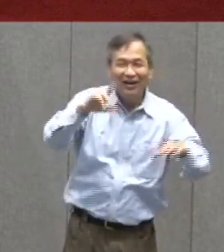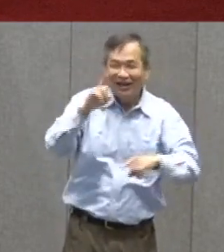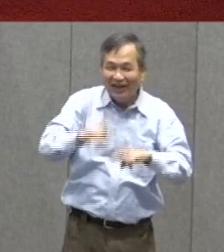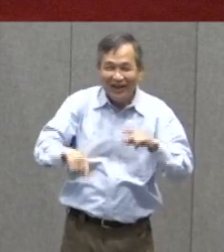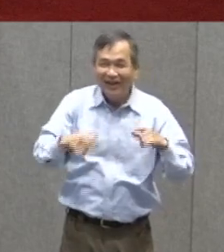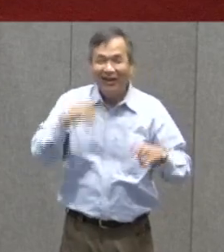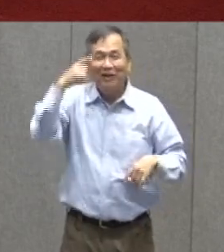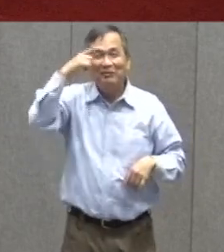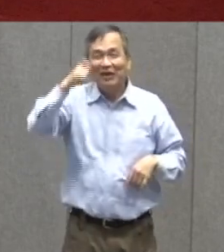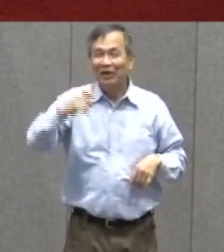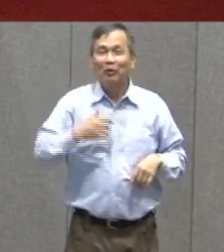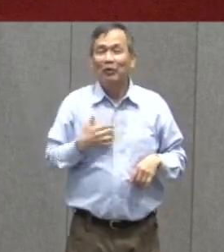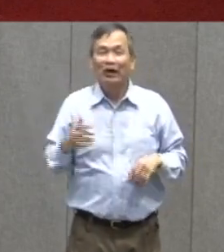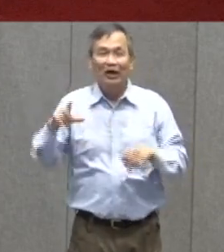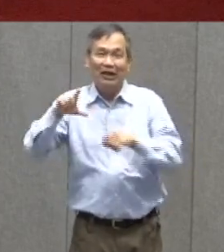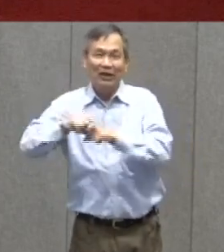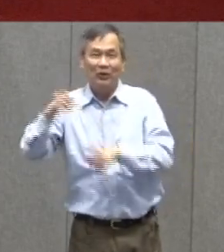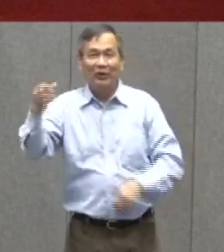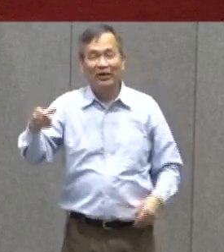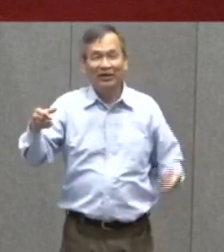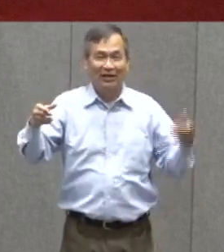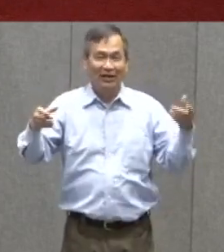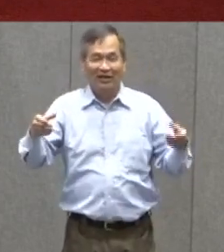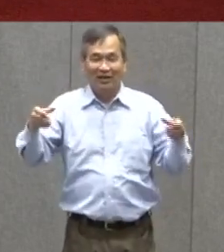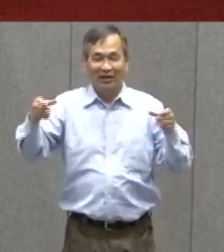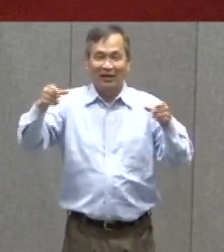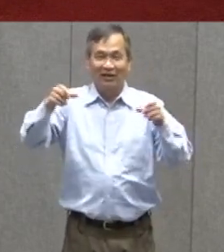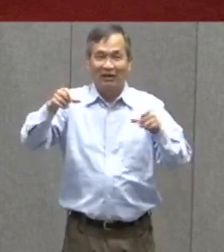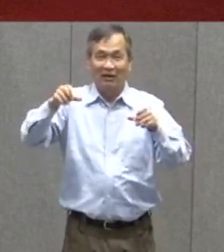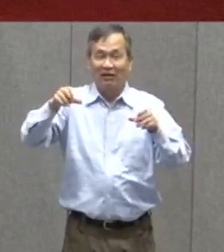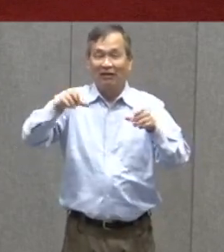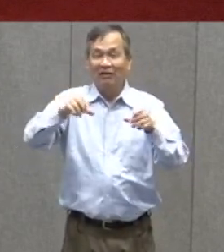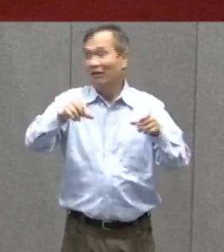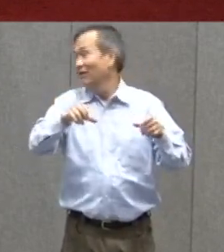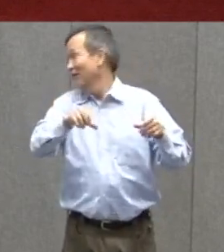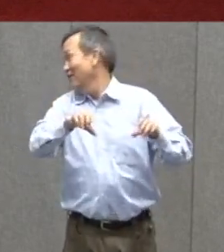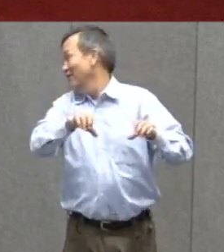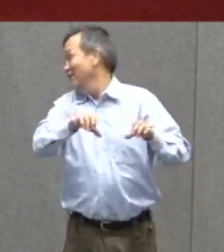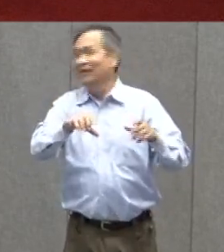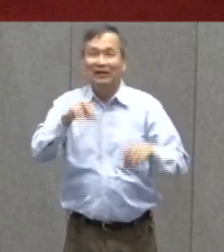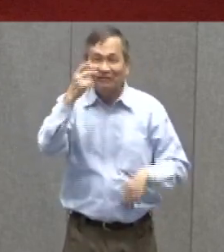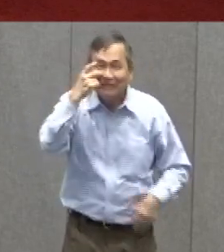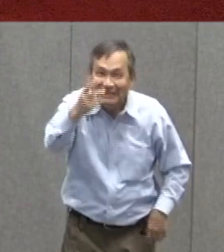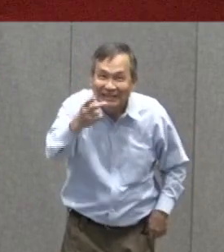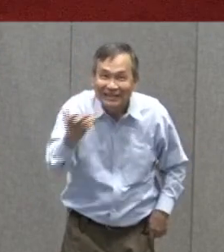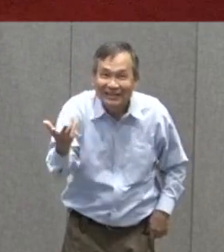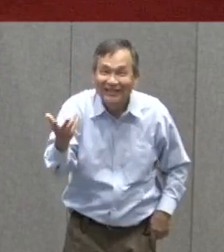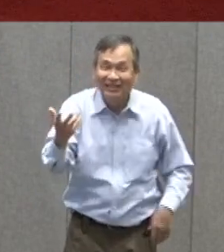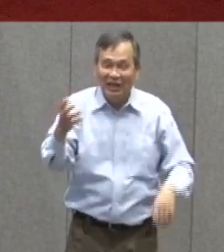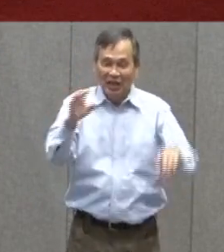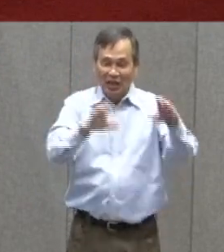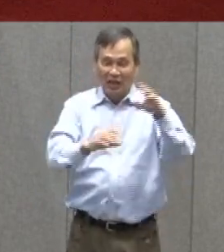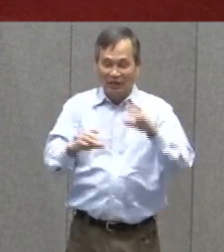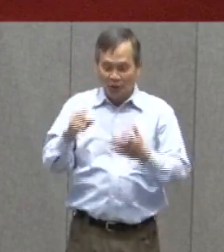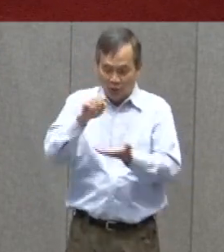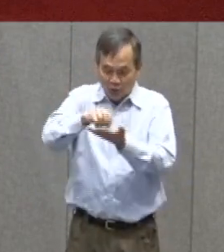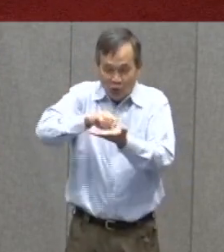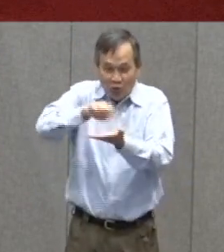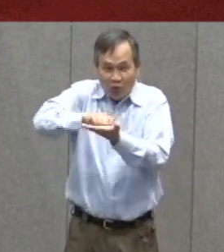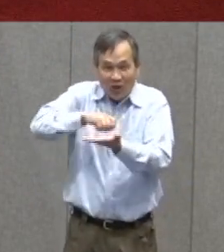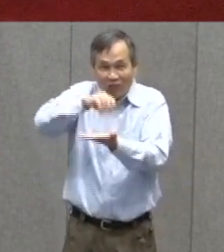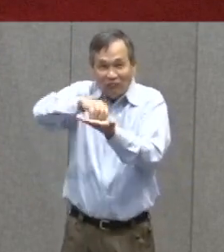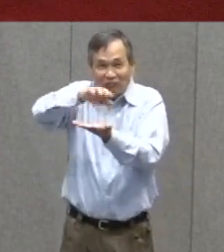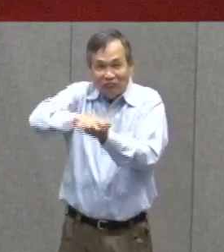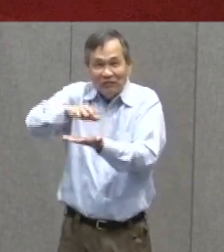once you put this liquid into here, you have to actually see it, explore it, and then write down the results. So